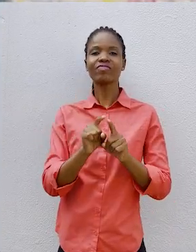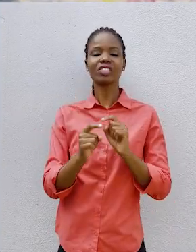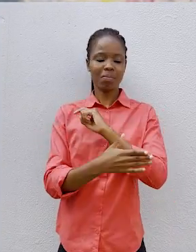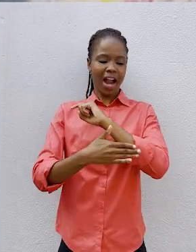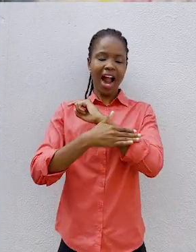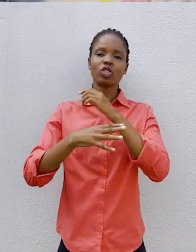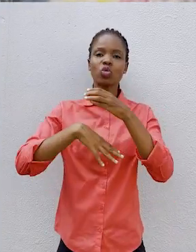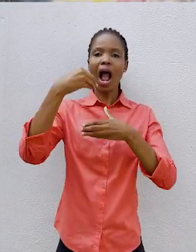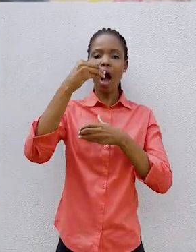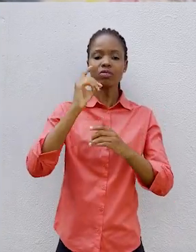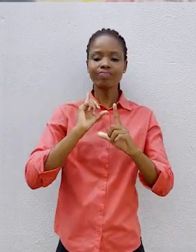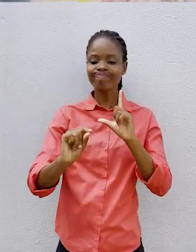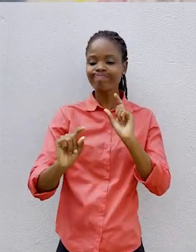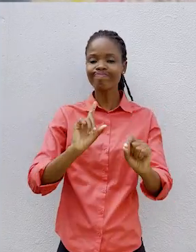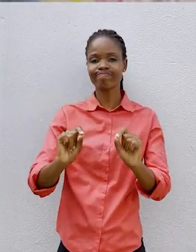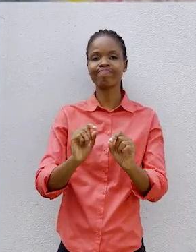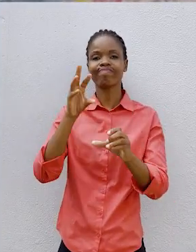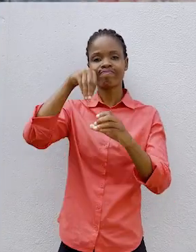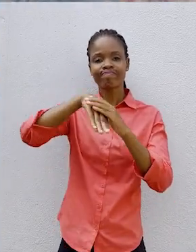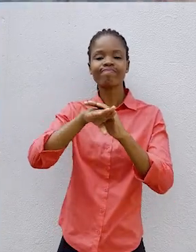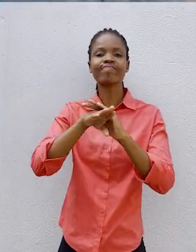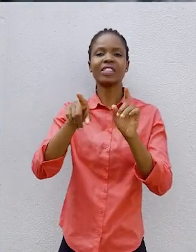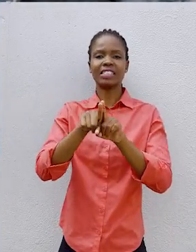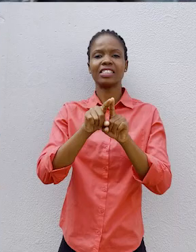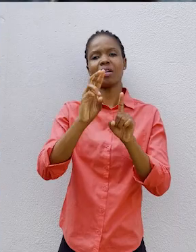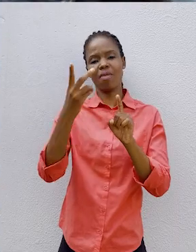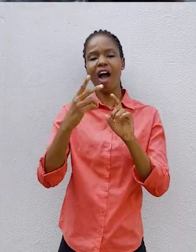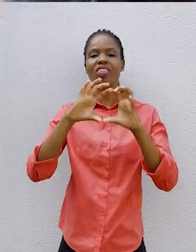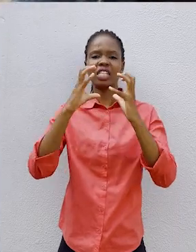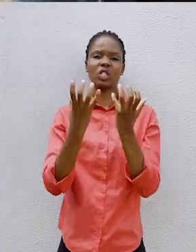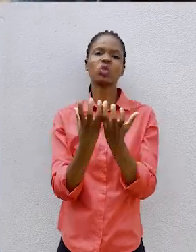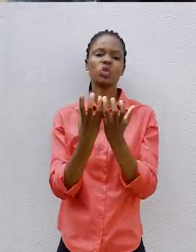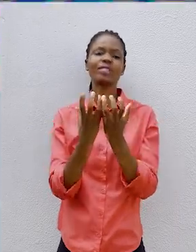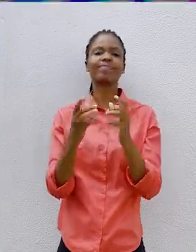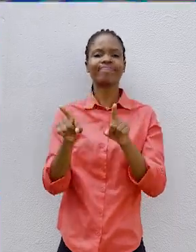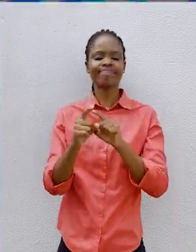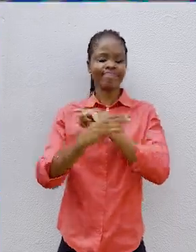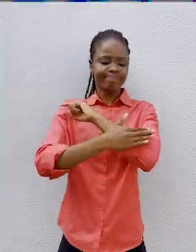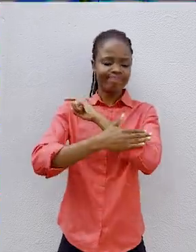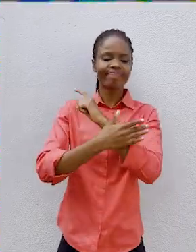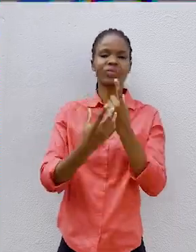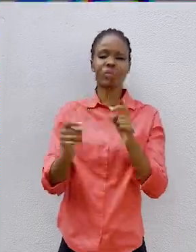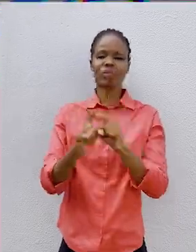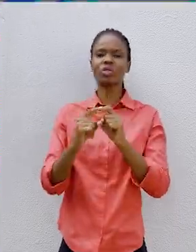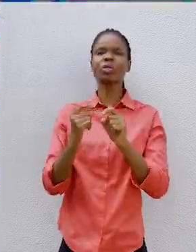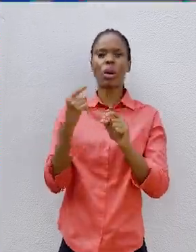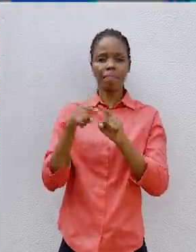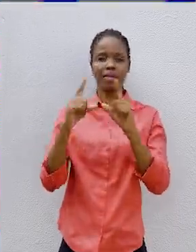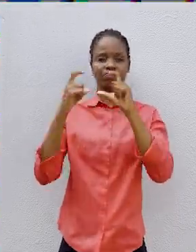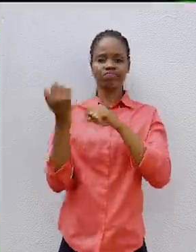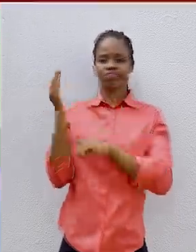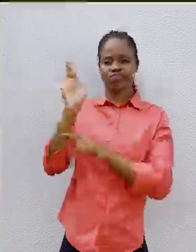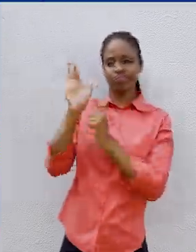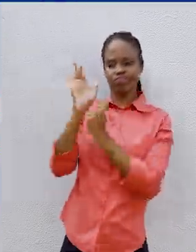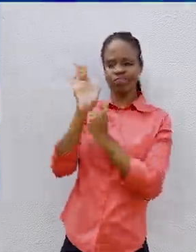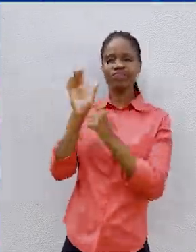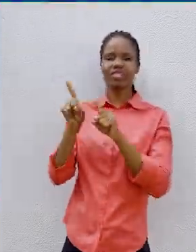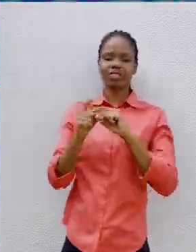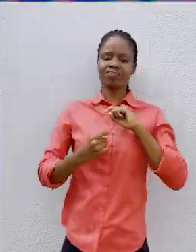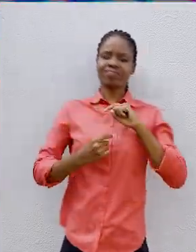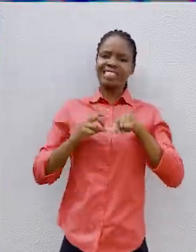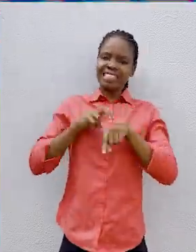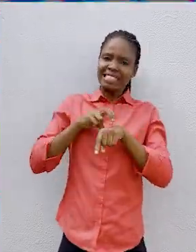immigrant aesthetic, I think that's what it is. And I think that's what the work is trying to resolve. And I think that there's such